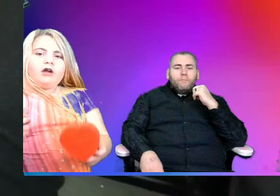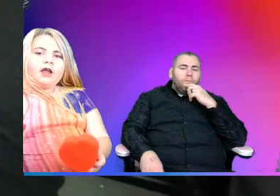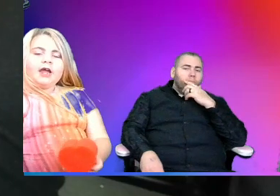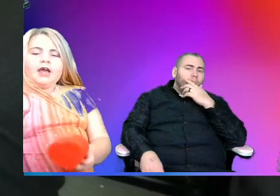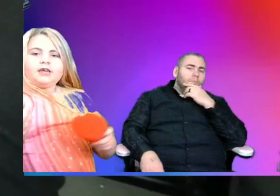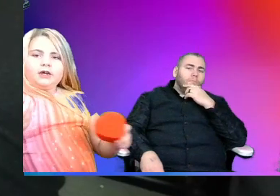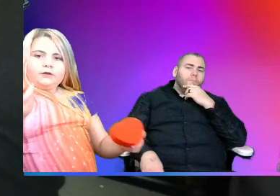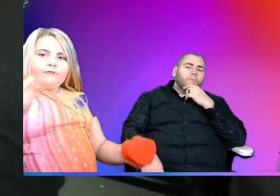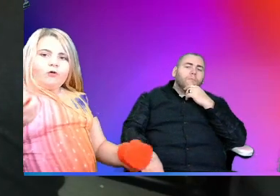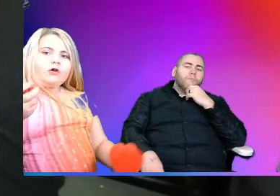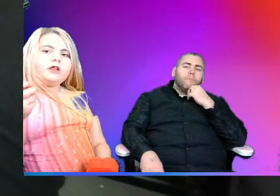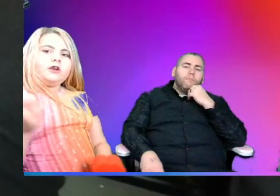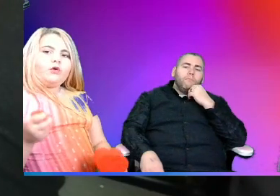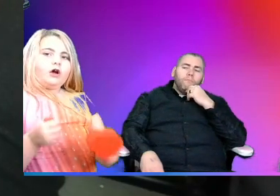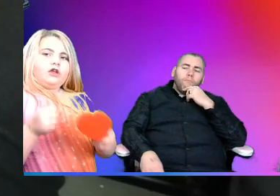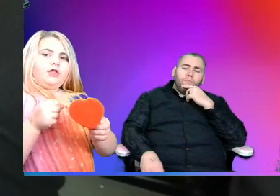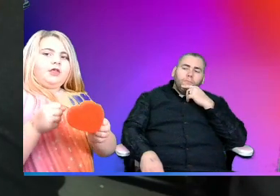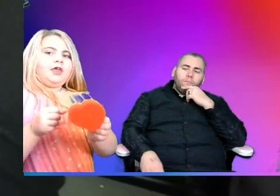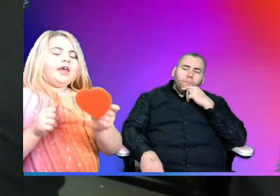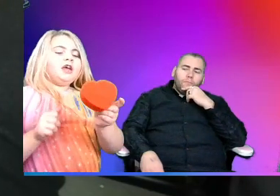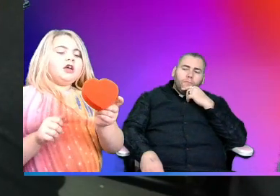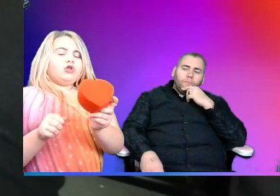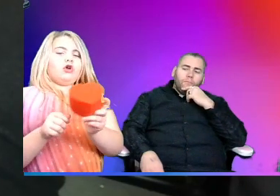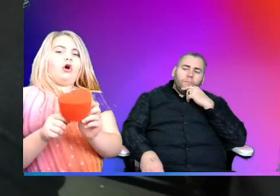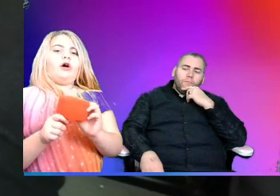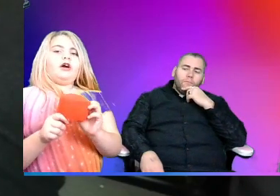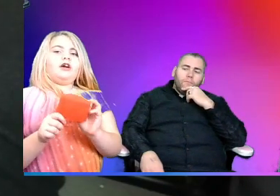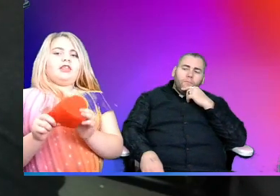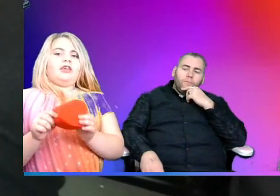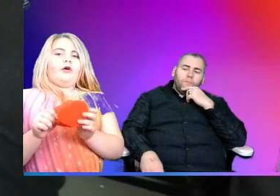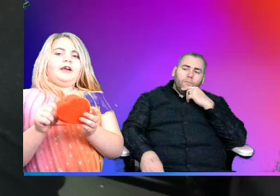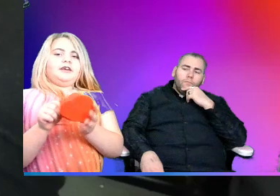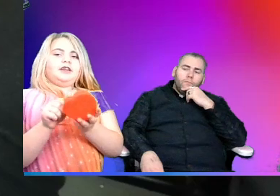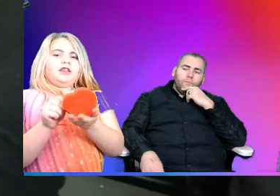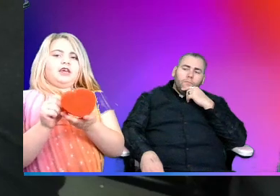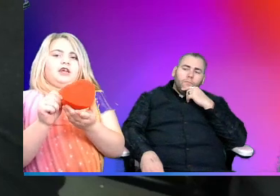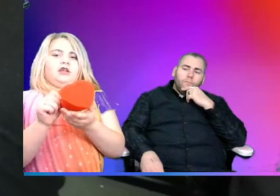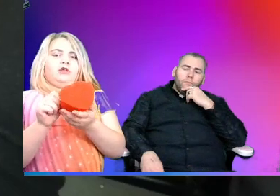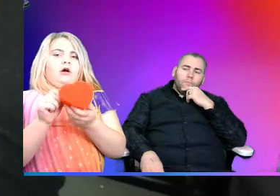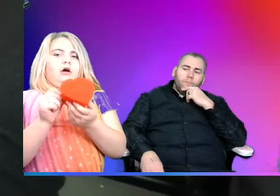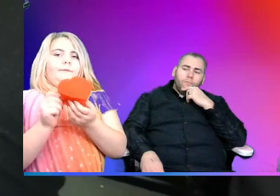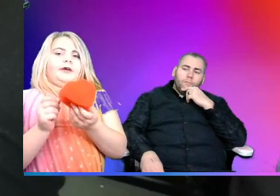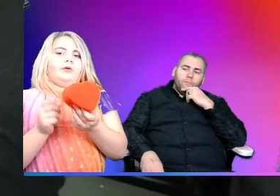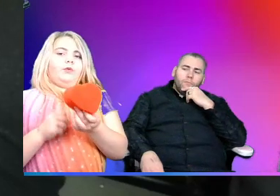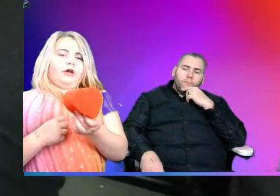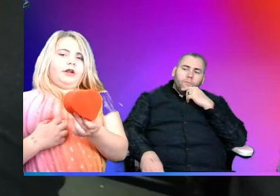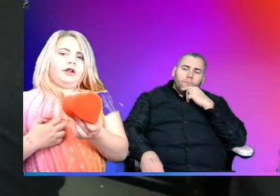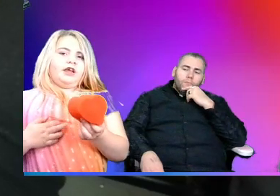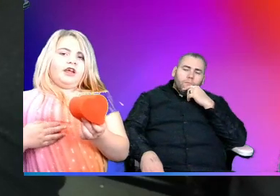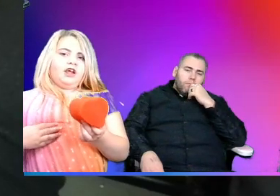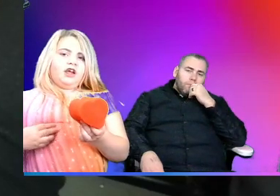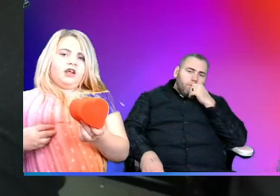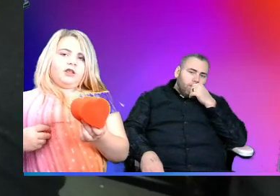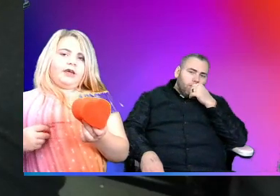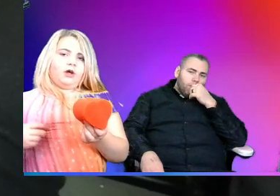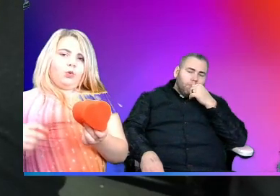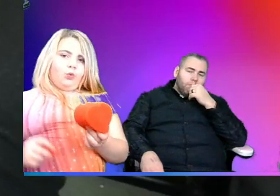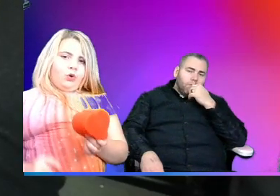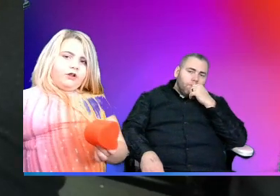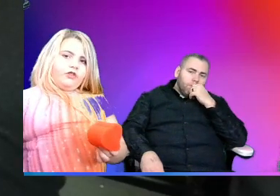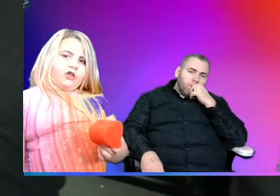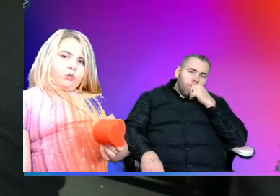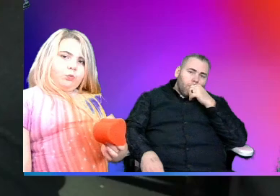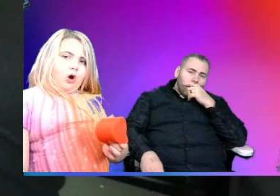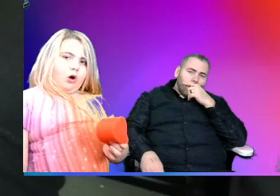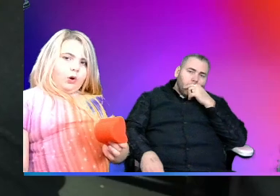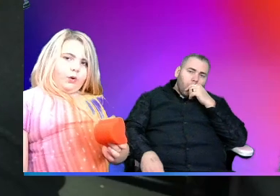heart and four little ones. So I'm going to take the big one and take